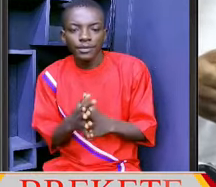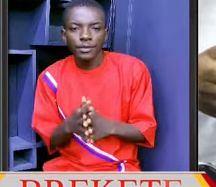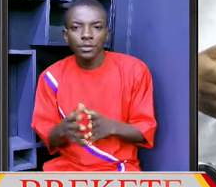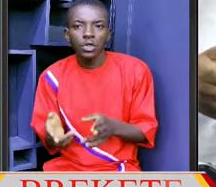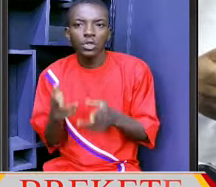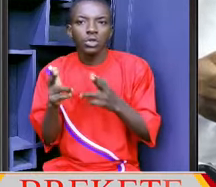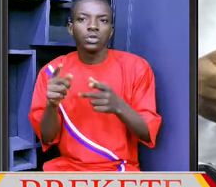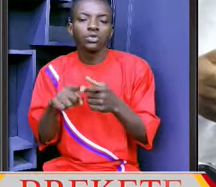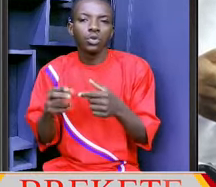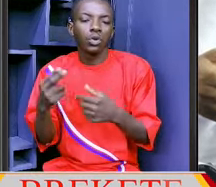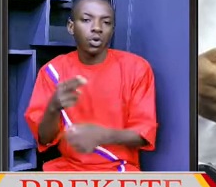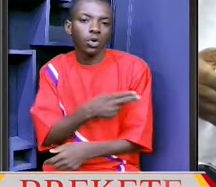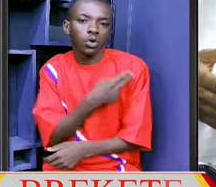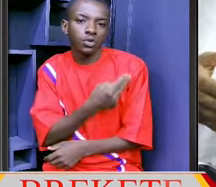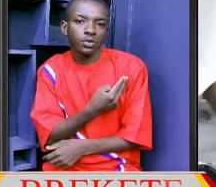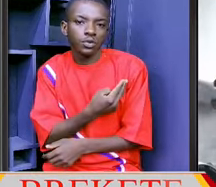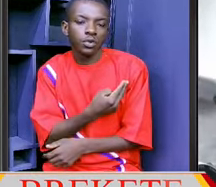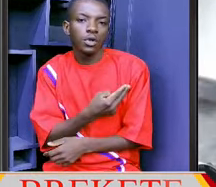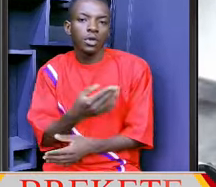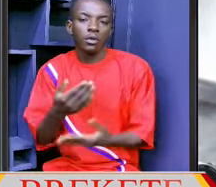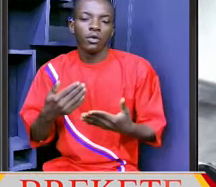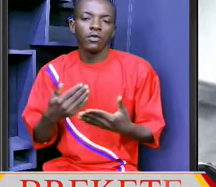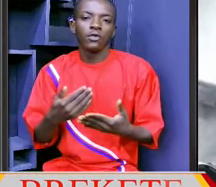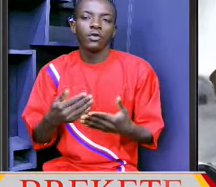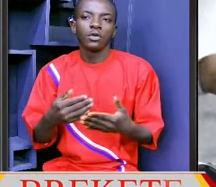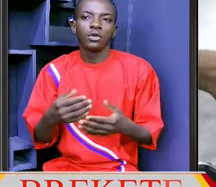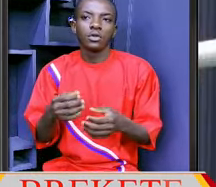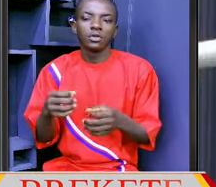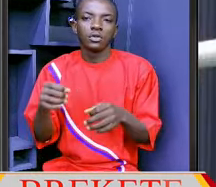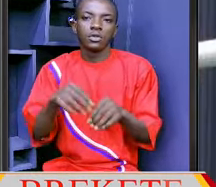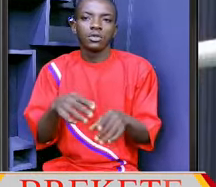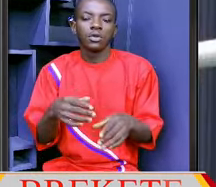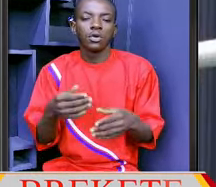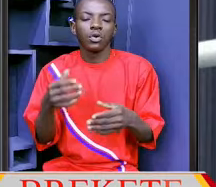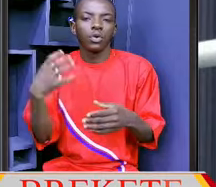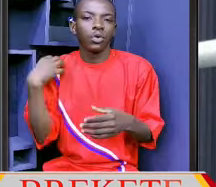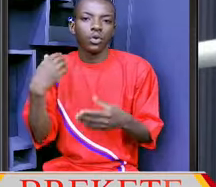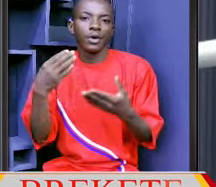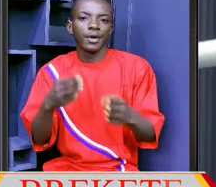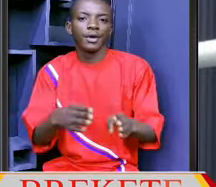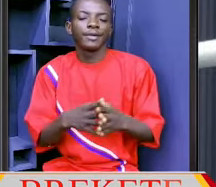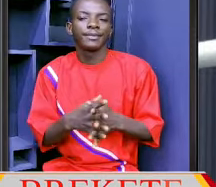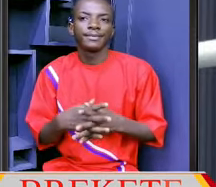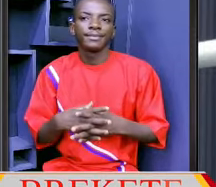they rush and go hospital. Before they go talk anything, Oga don't die.